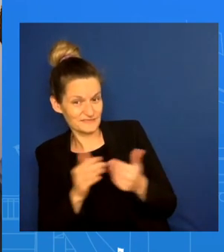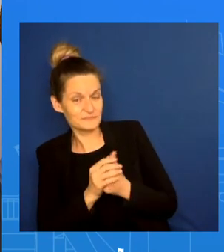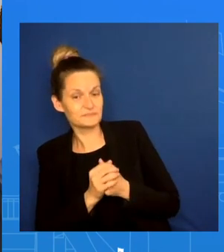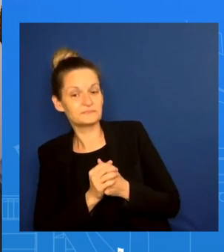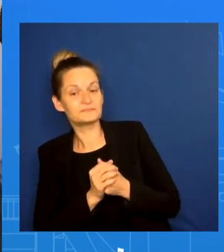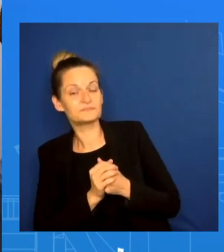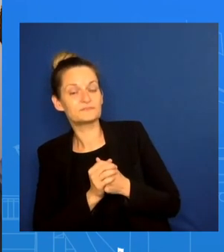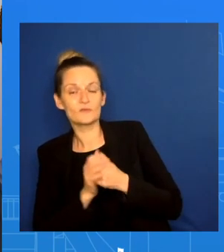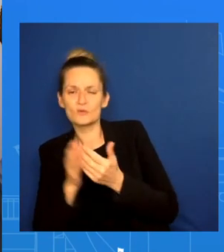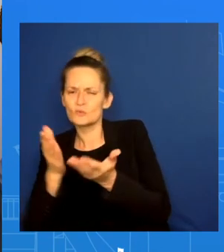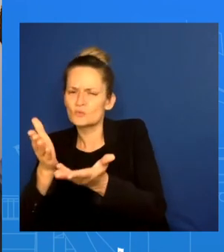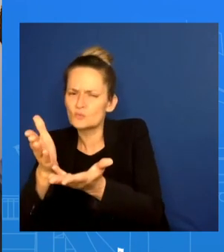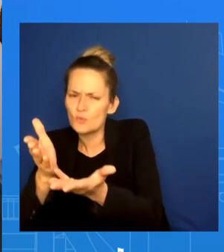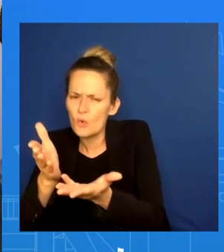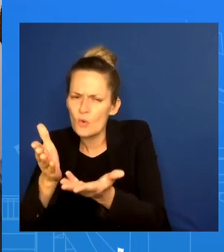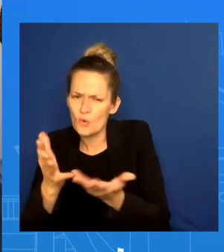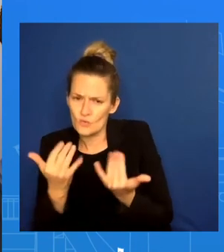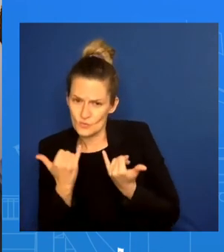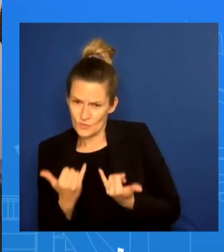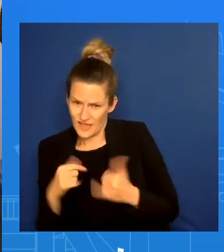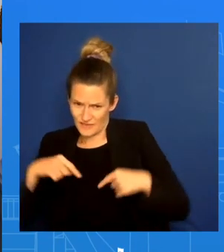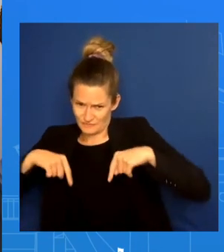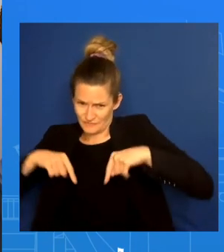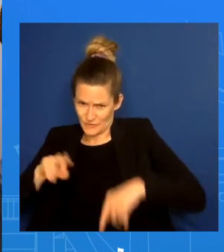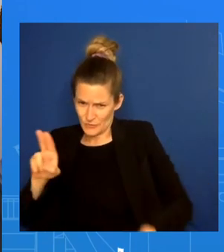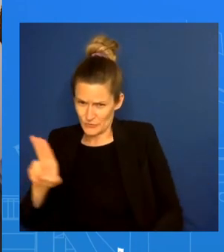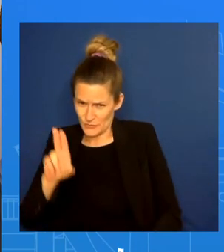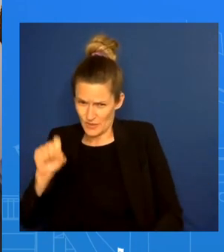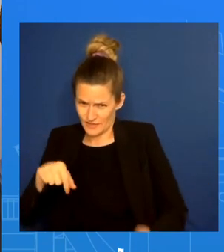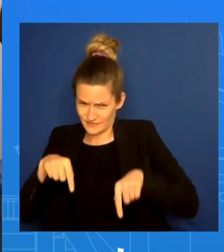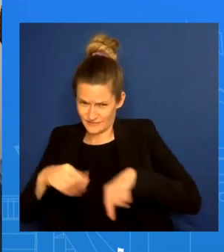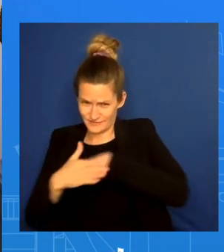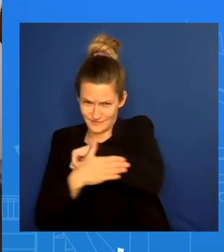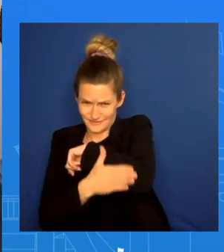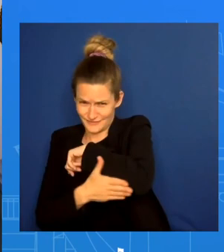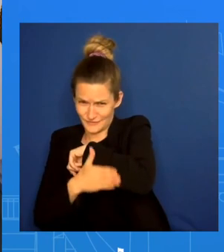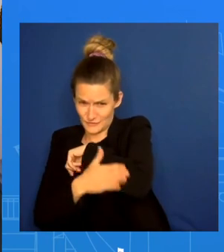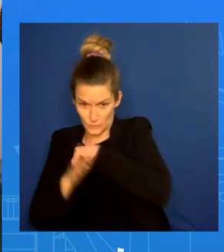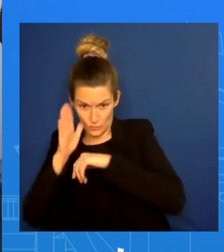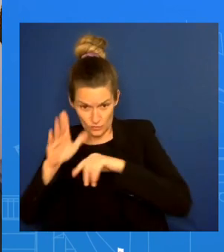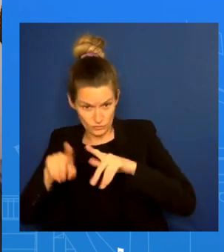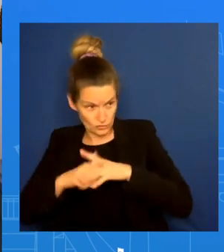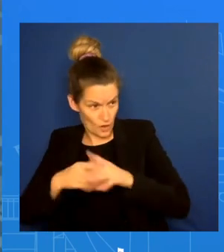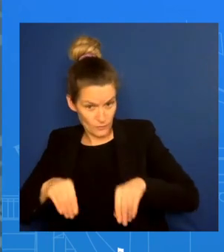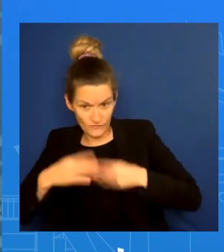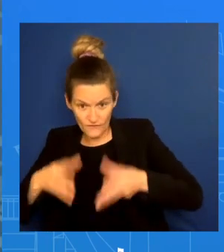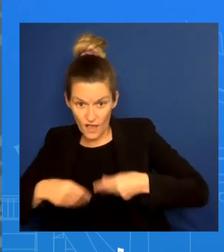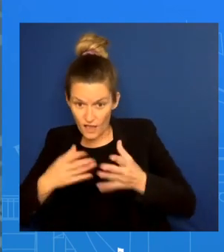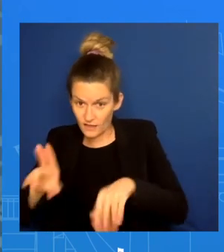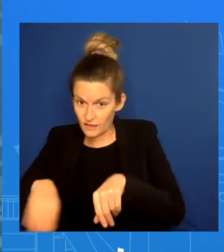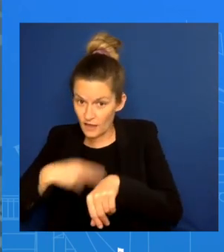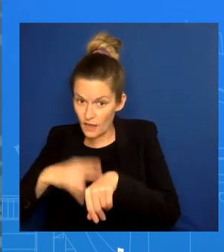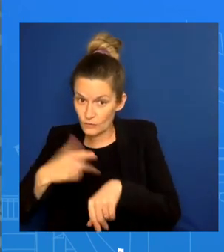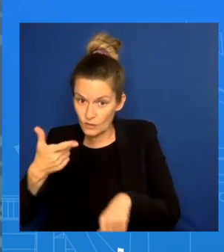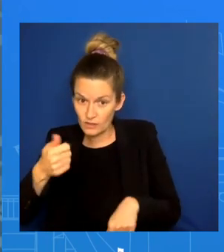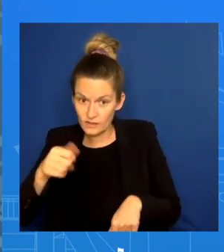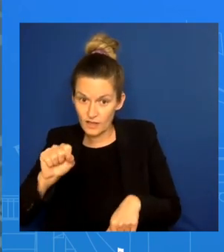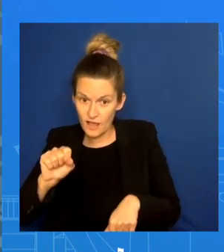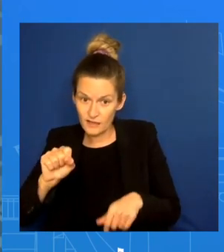gas? I realize it's August and it's a million degrees, but it will be winter soon. It's a million degrees in here, too.